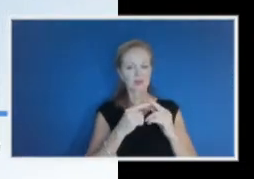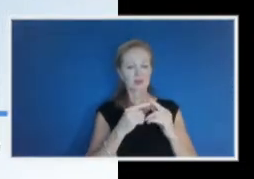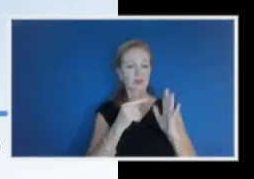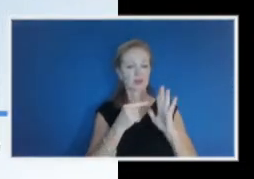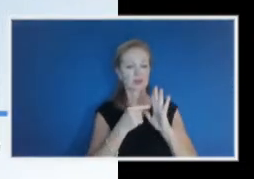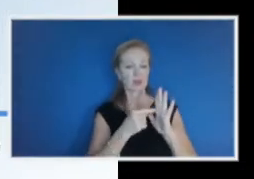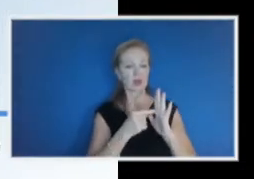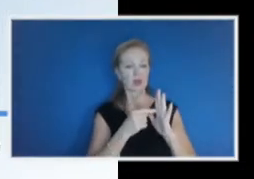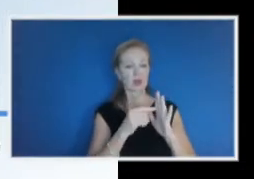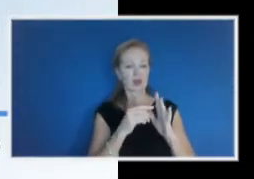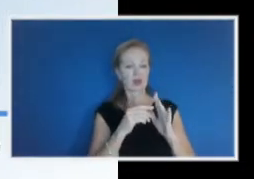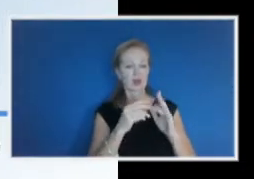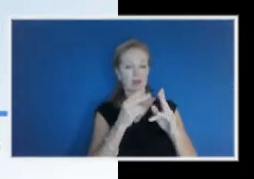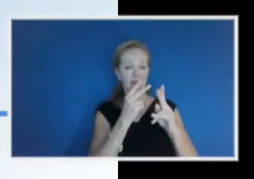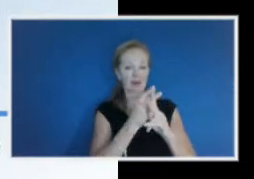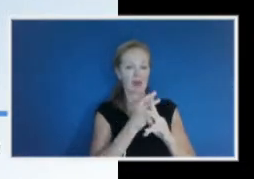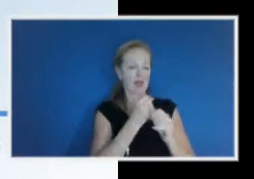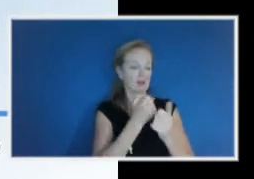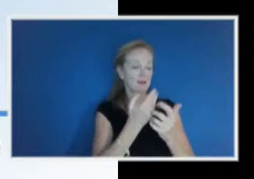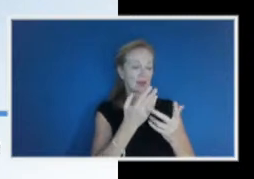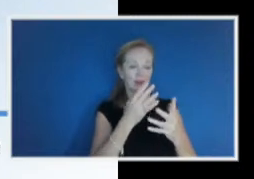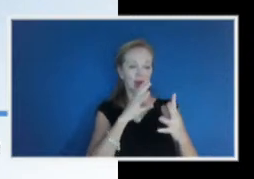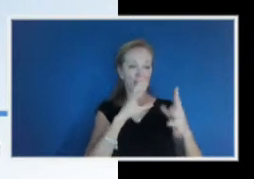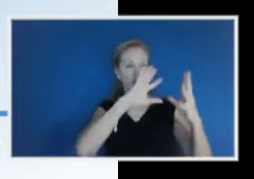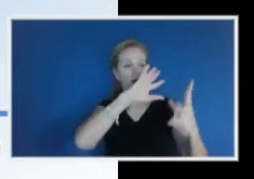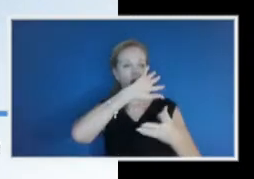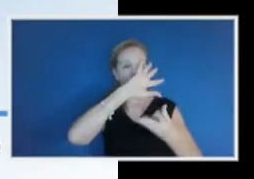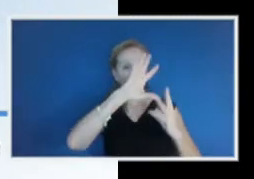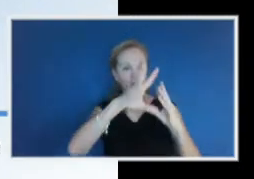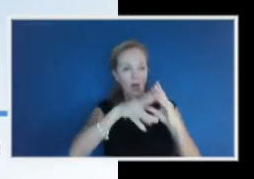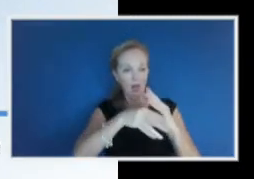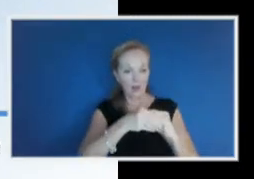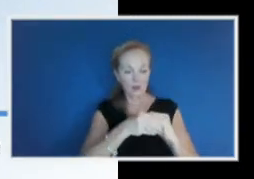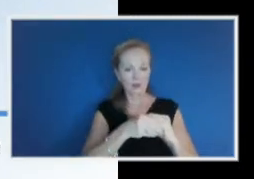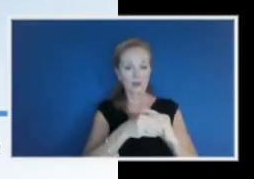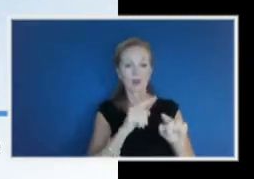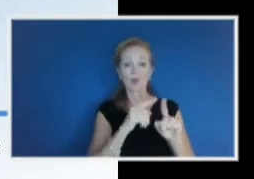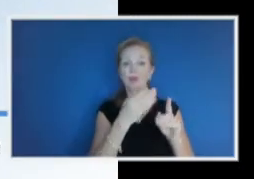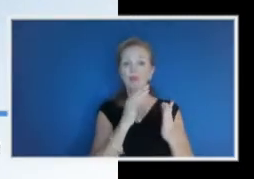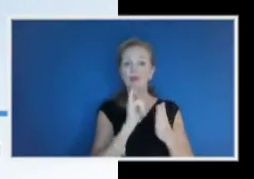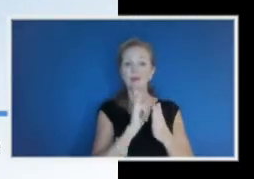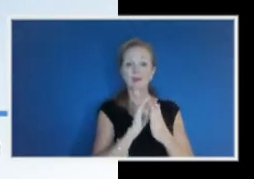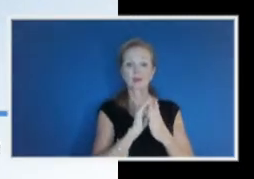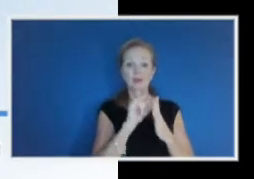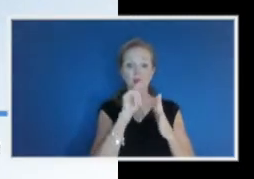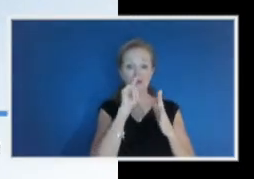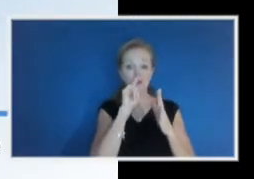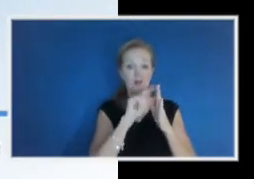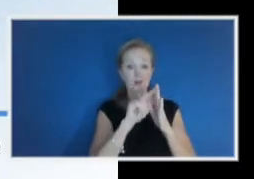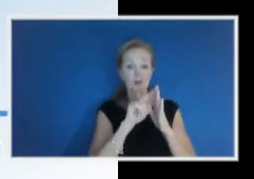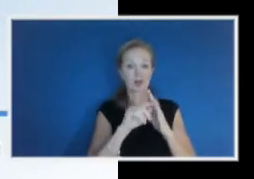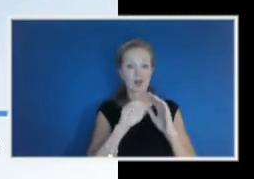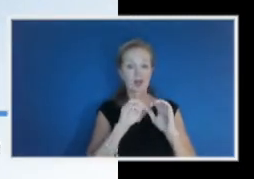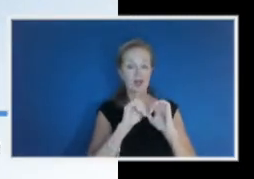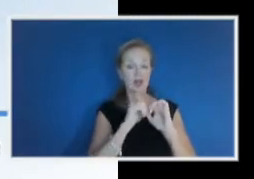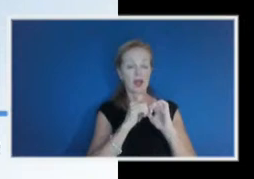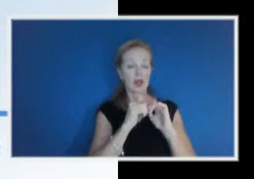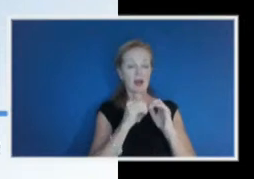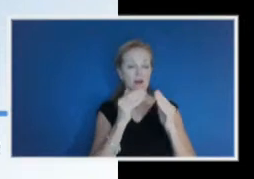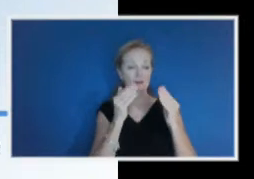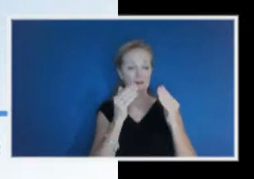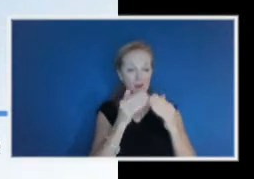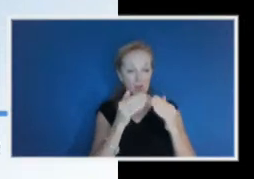they're aggregated, that's everything rolled up together. But one of the things that we want to explore is how concentrated that participation